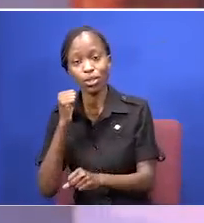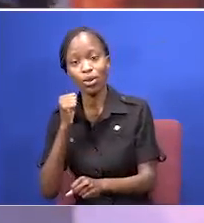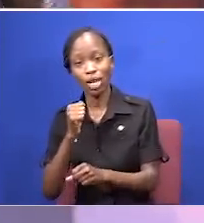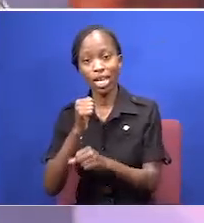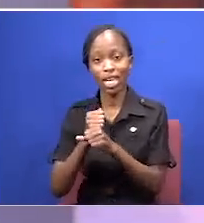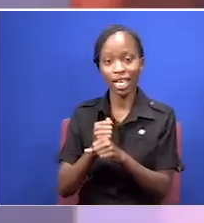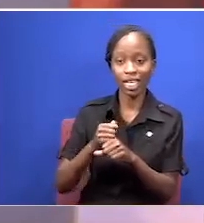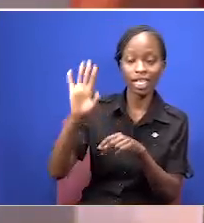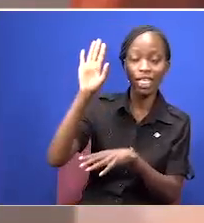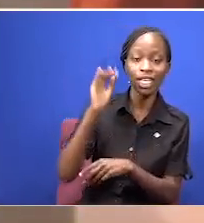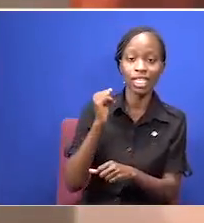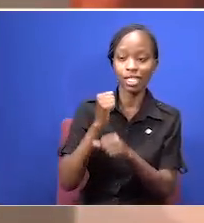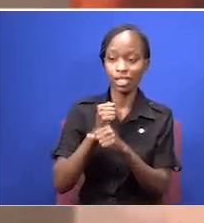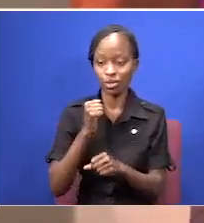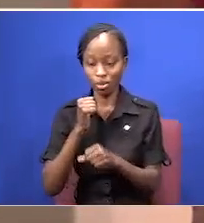ten